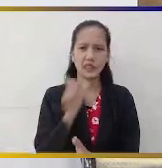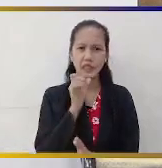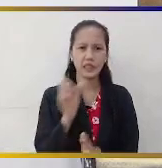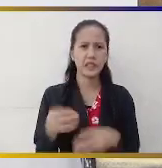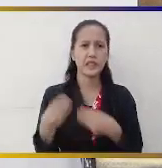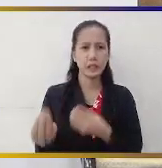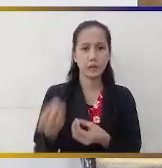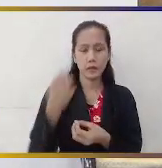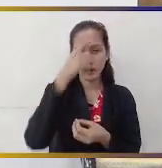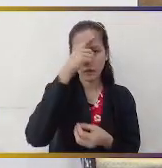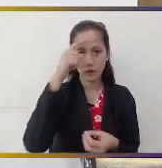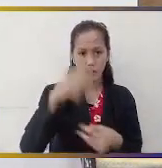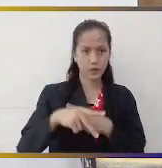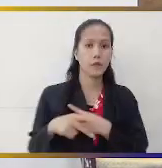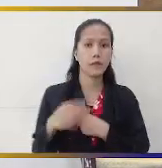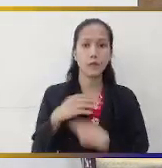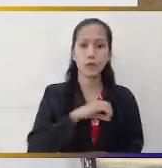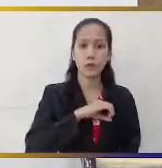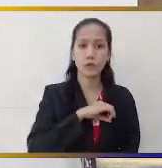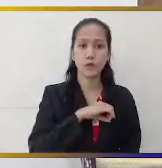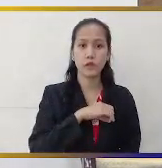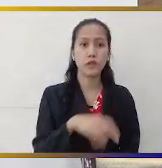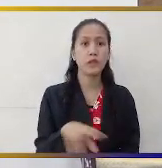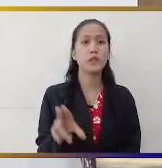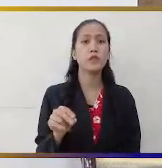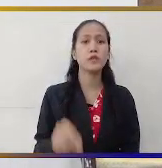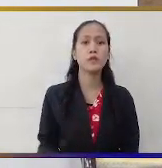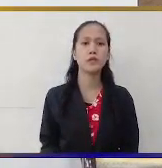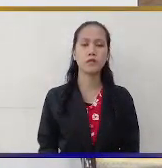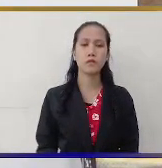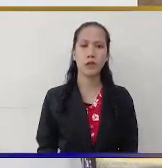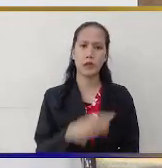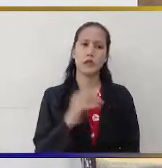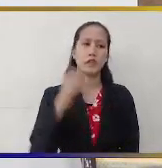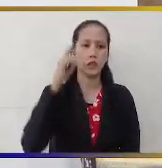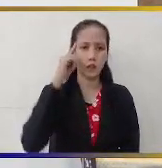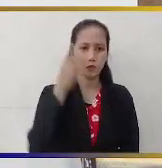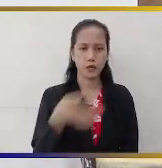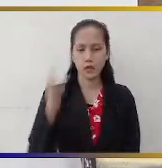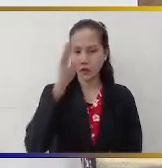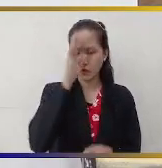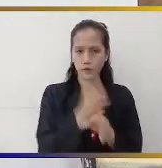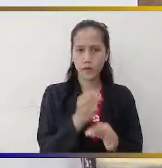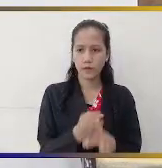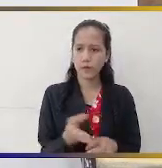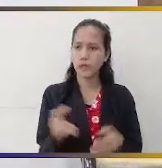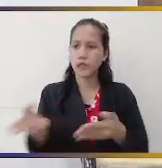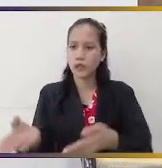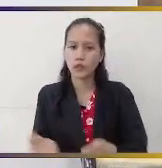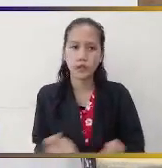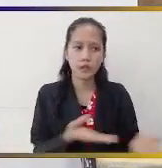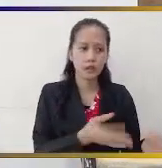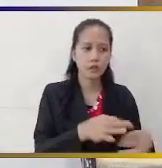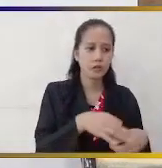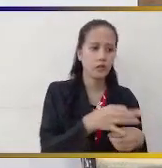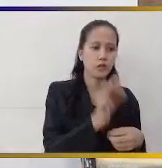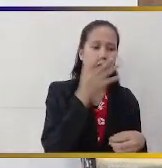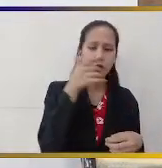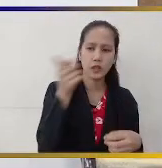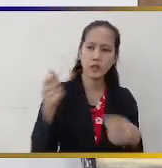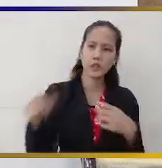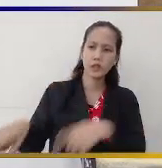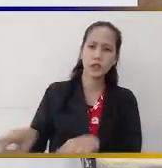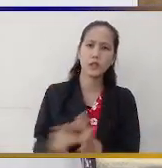hang on to this. You can't. That's hypocrisy. You give yourself up. You surrender